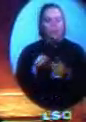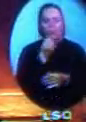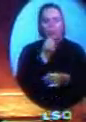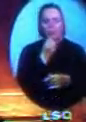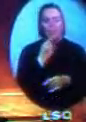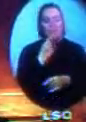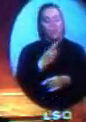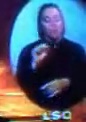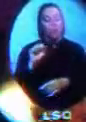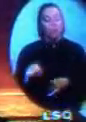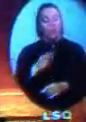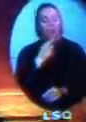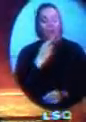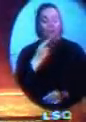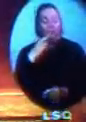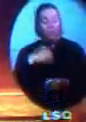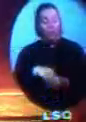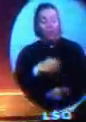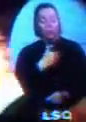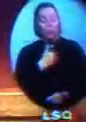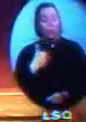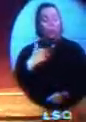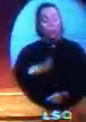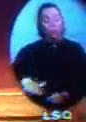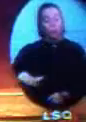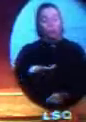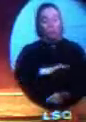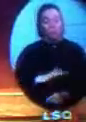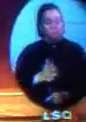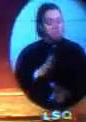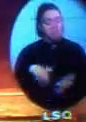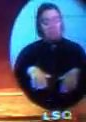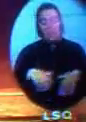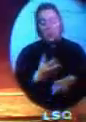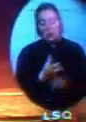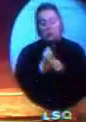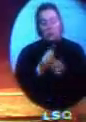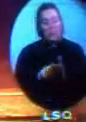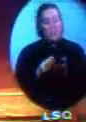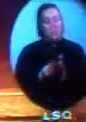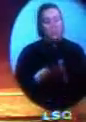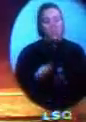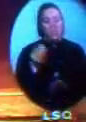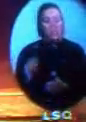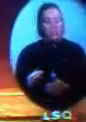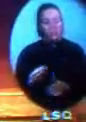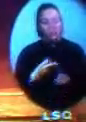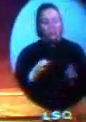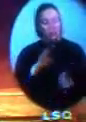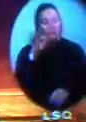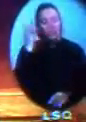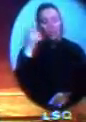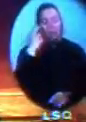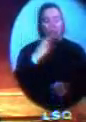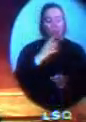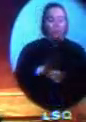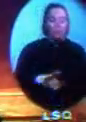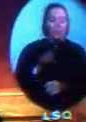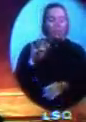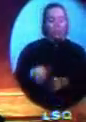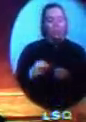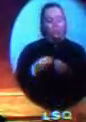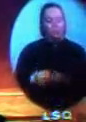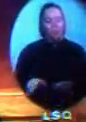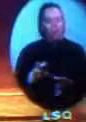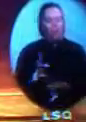restaurant owners in Toronto still haven't received the federal compensation they were promised for the business losses they incurred during the